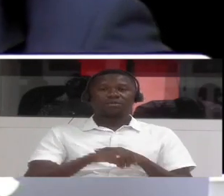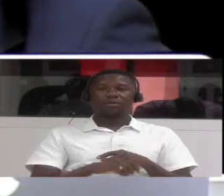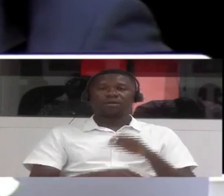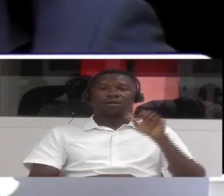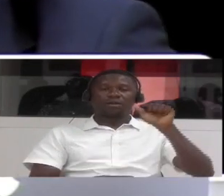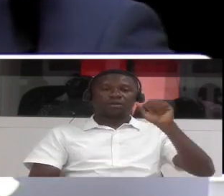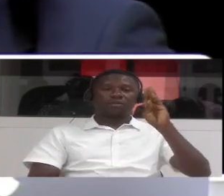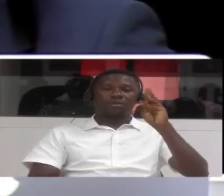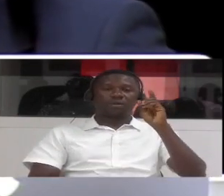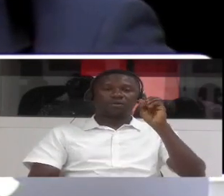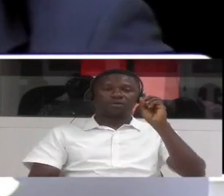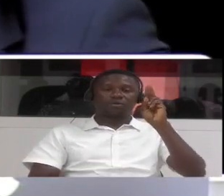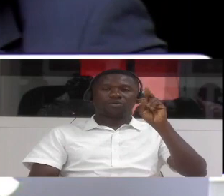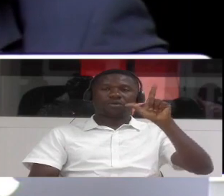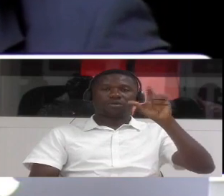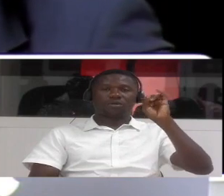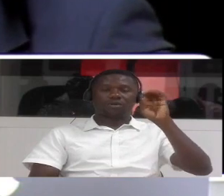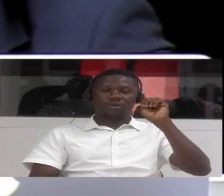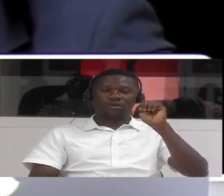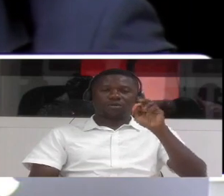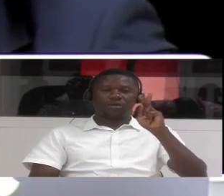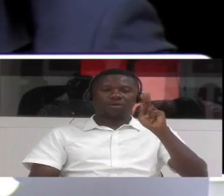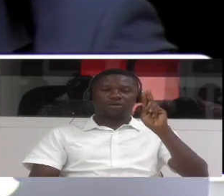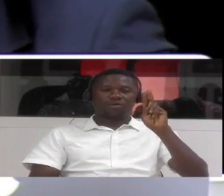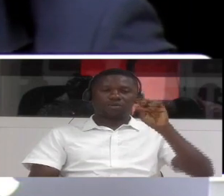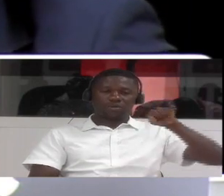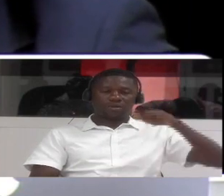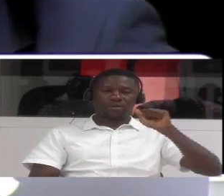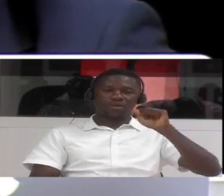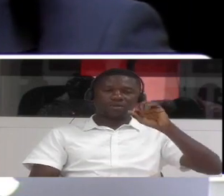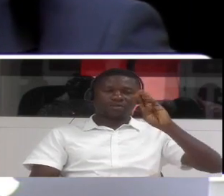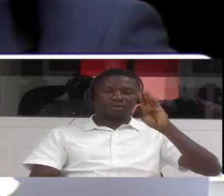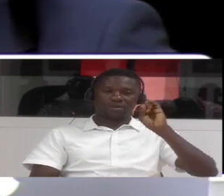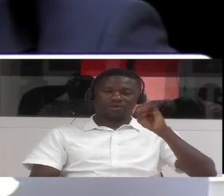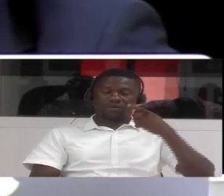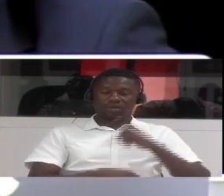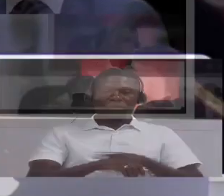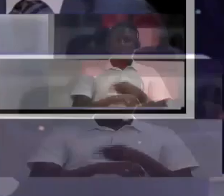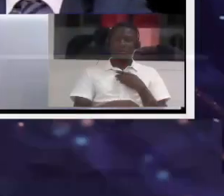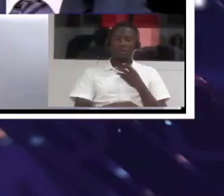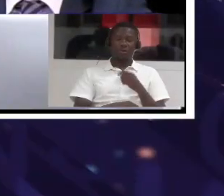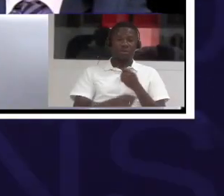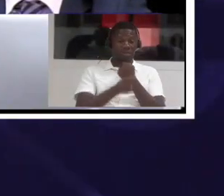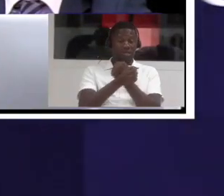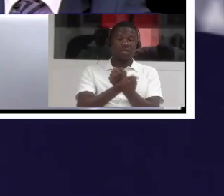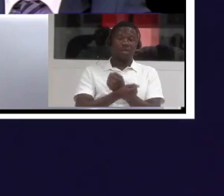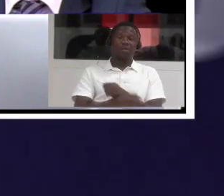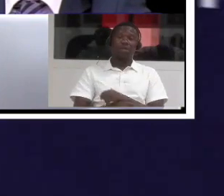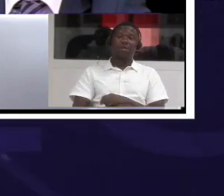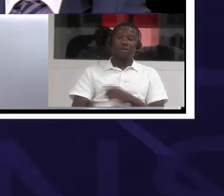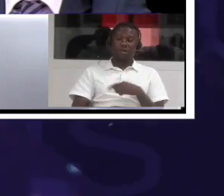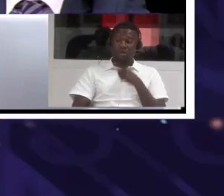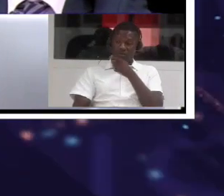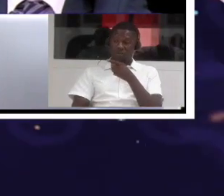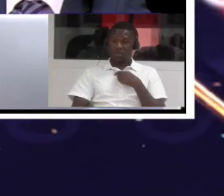And from that operation, he was detained. Yes. Arrested and detained. Yes. And you, as journalists, you were invited to attend